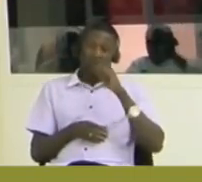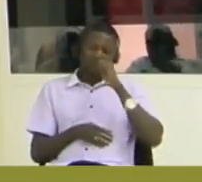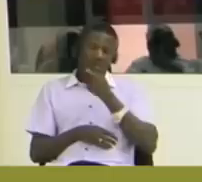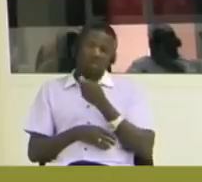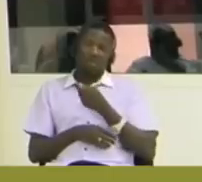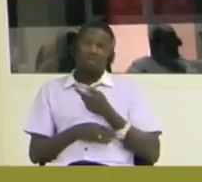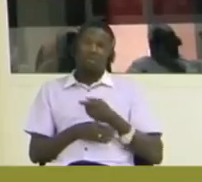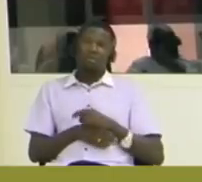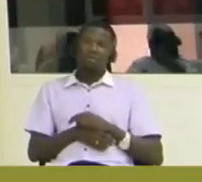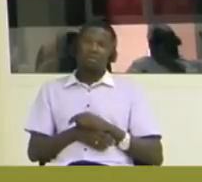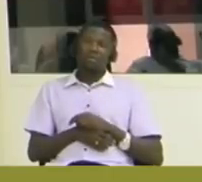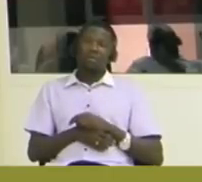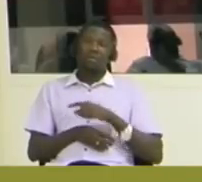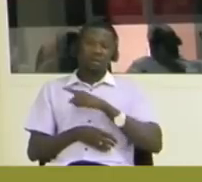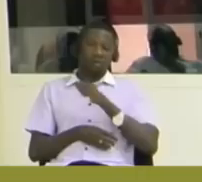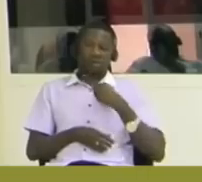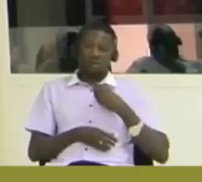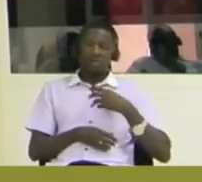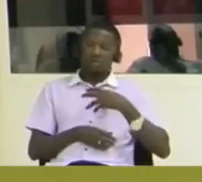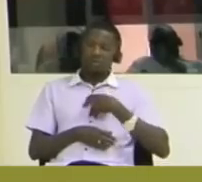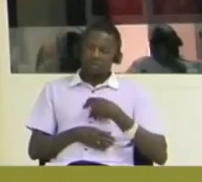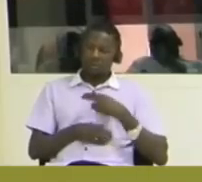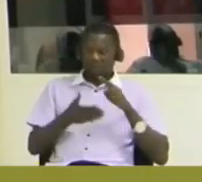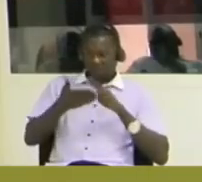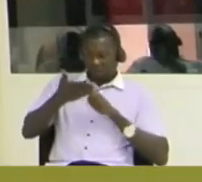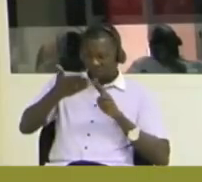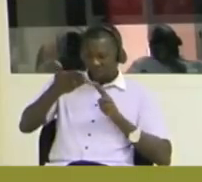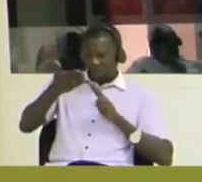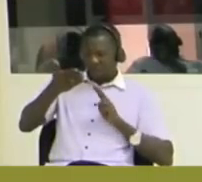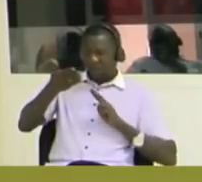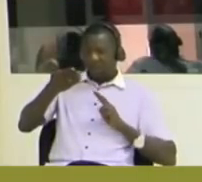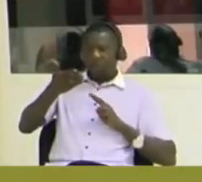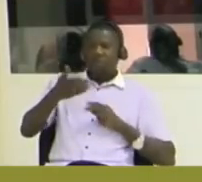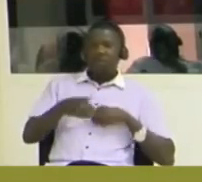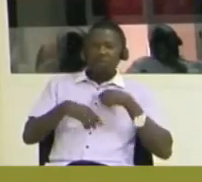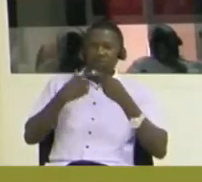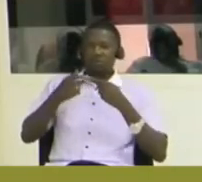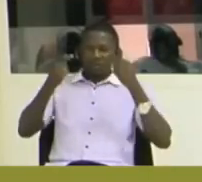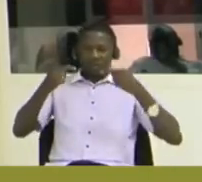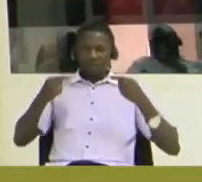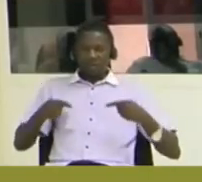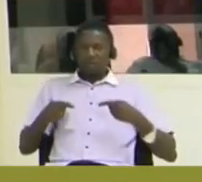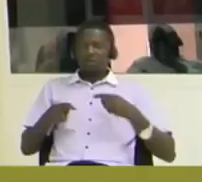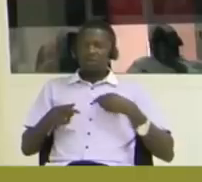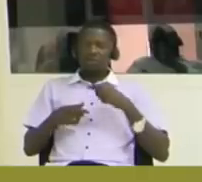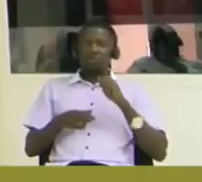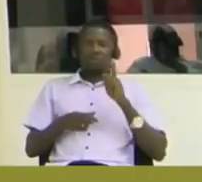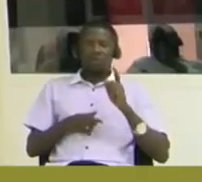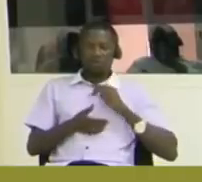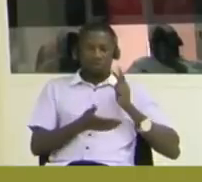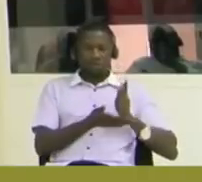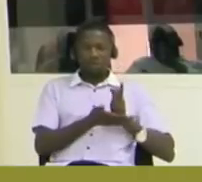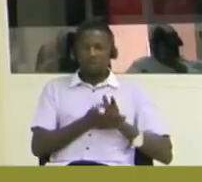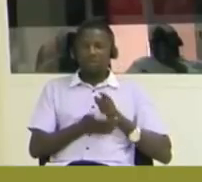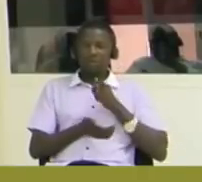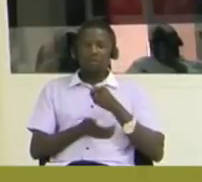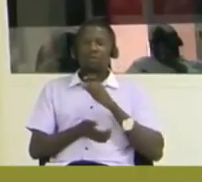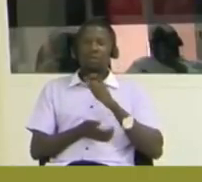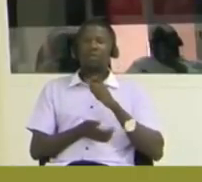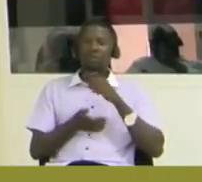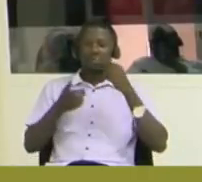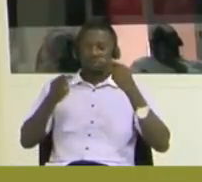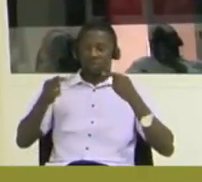And let me read out from the statement of the one of our witnesses. This is what he had to